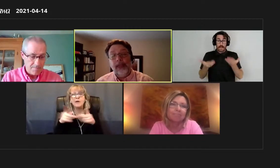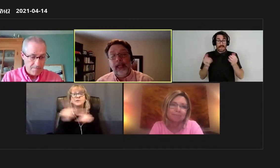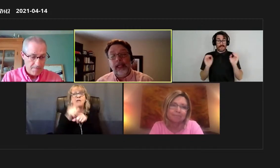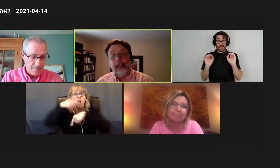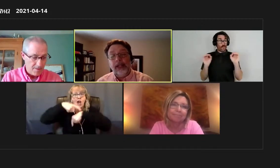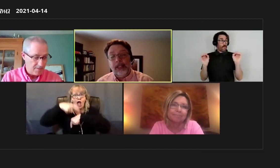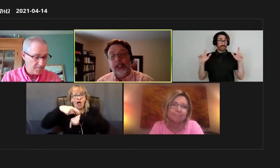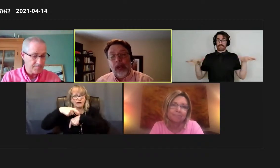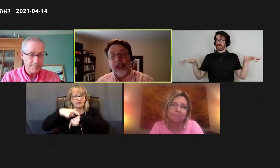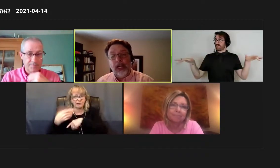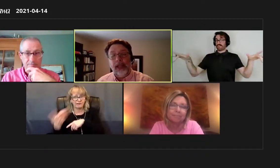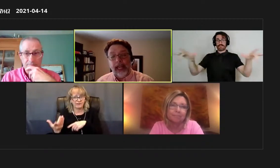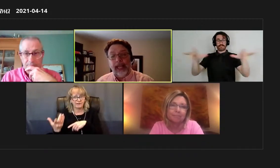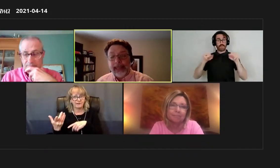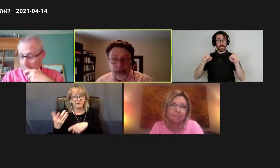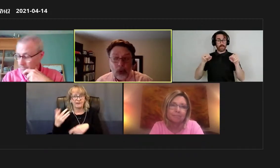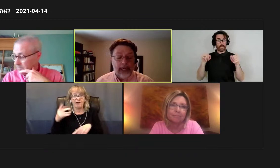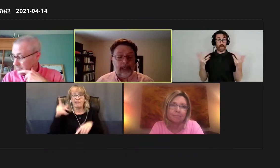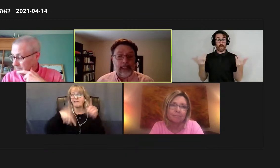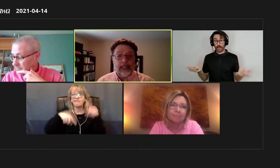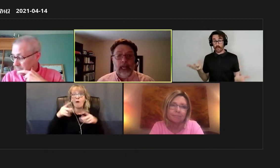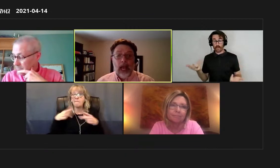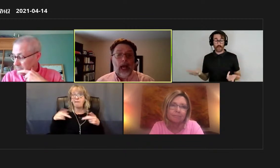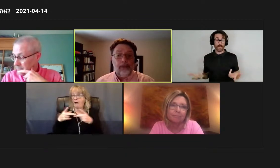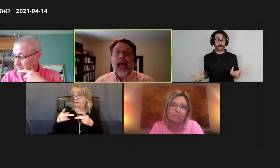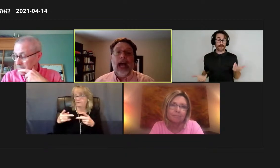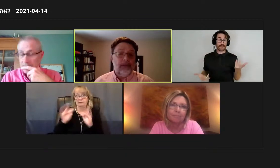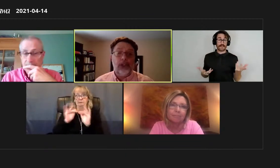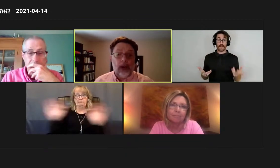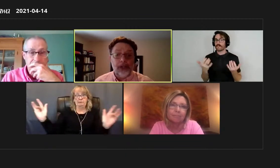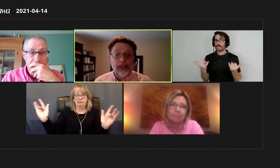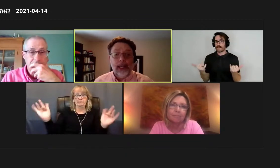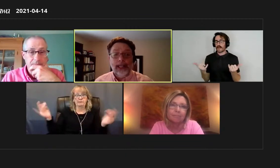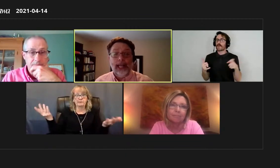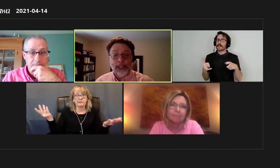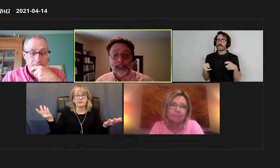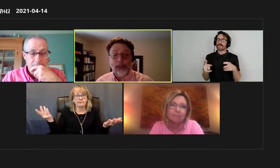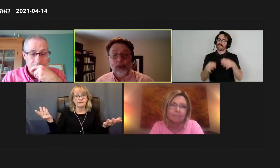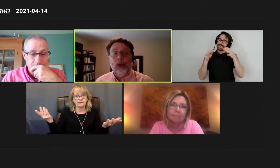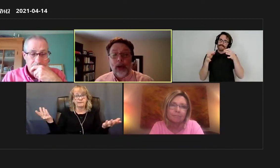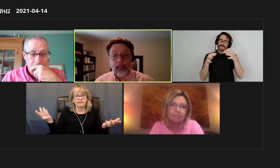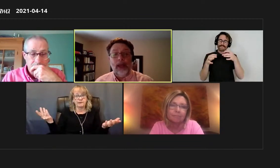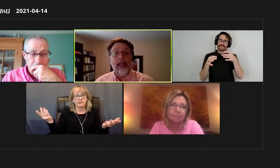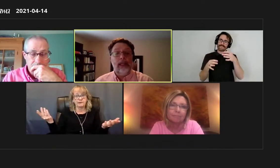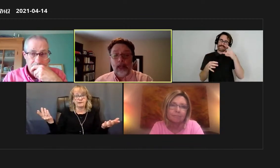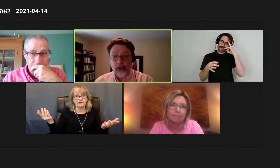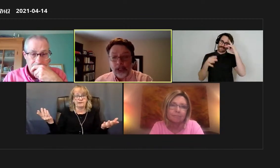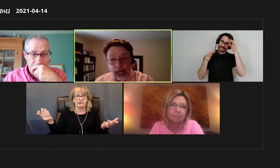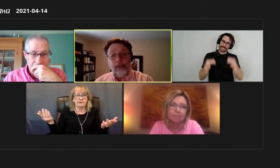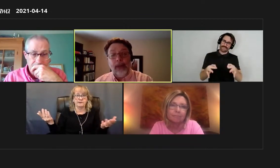I think in that situation, I think at this point, at least, to have discretion, that just we'd be recommending, you know, you should have your mask with